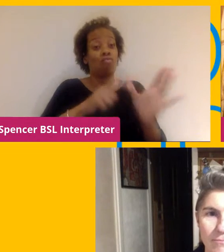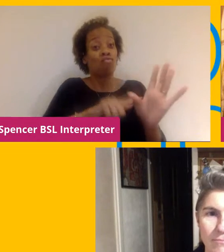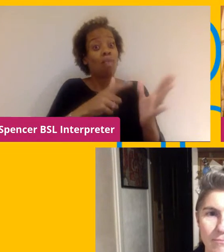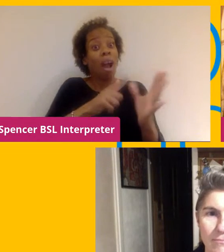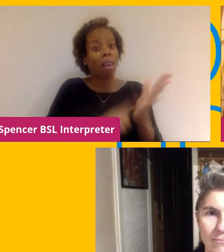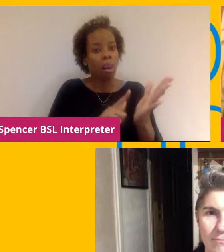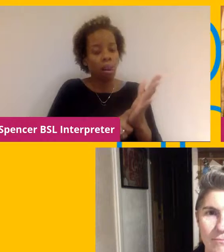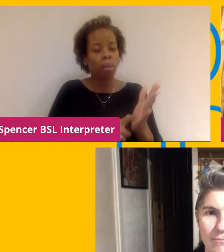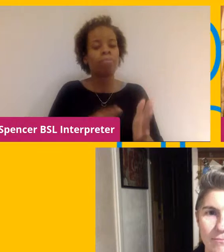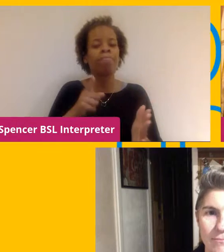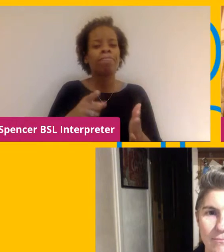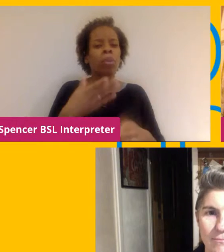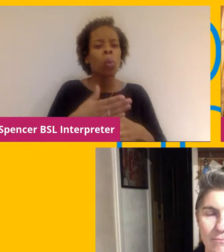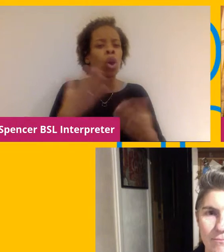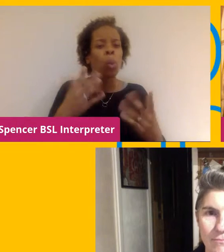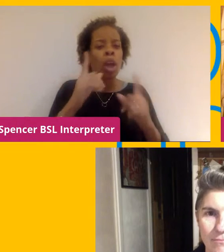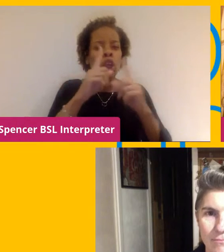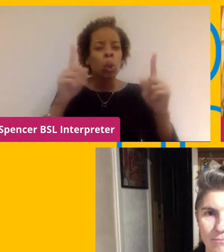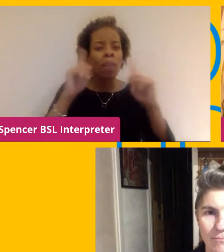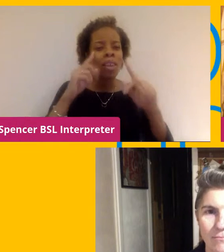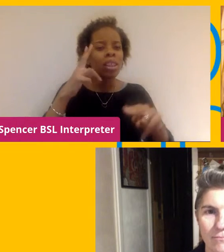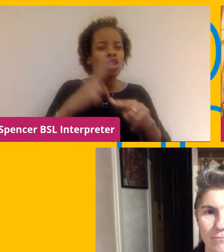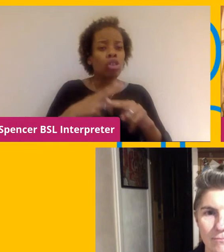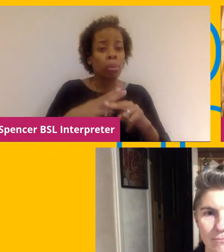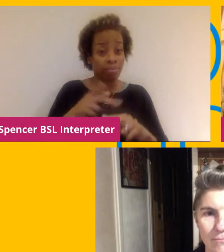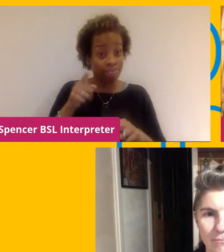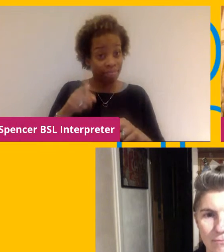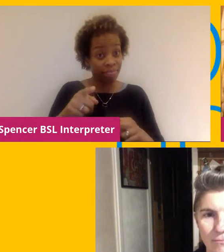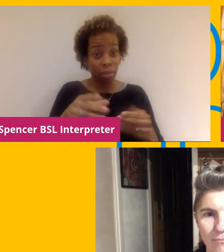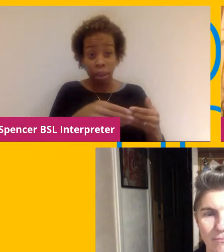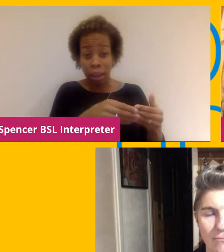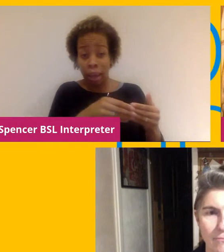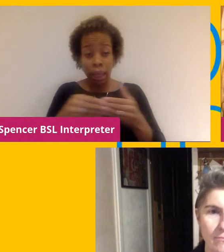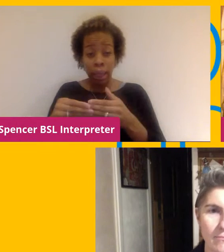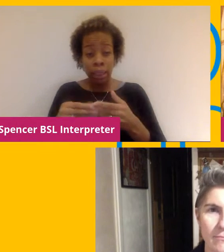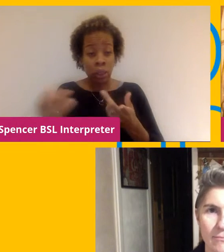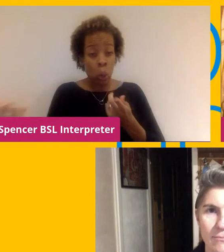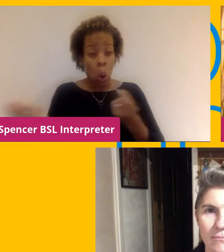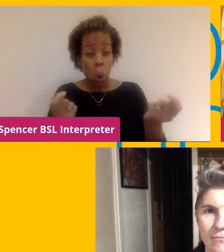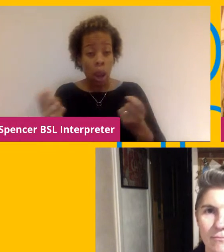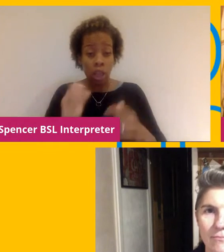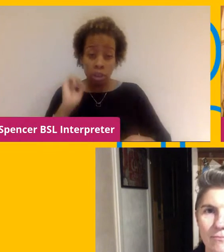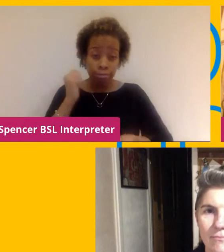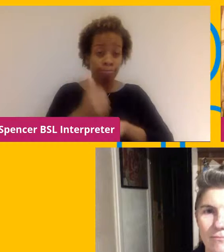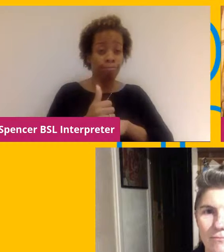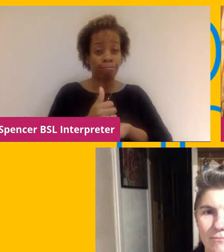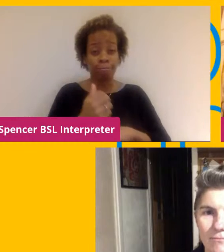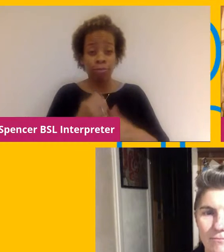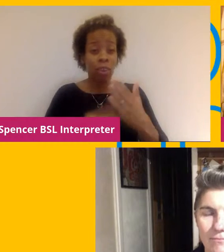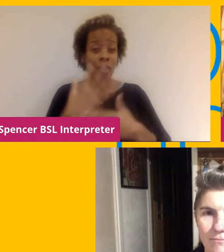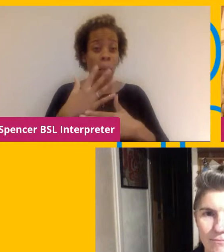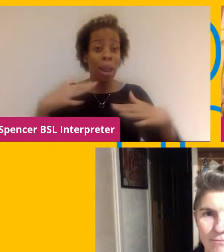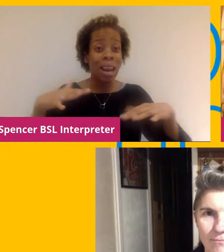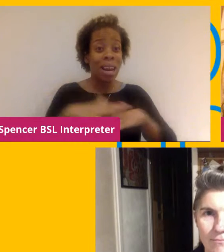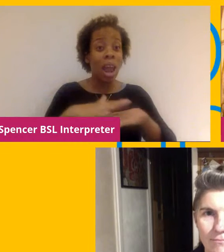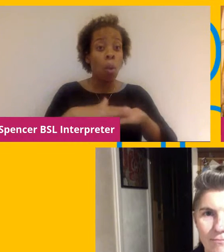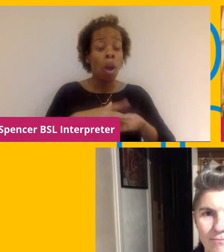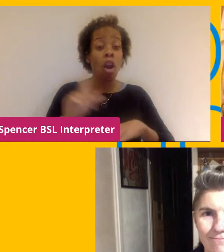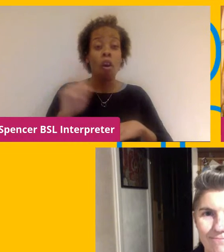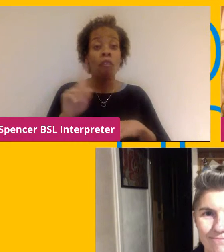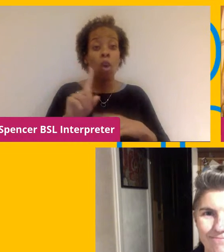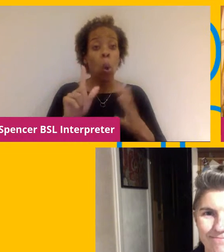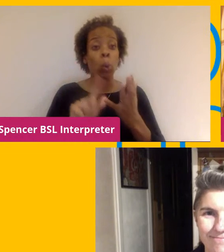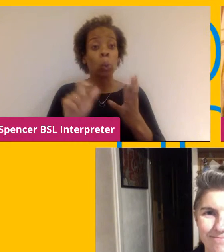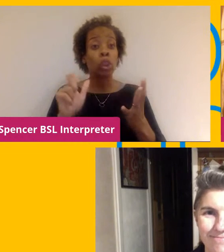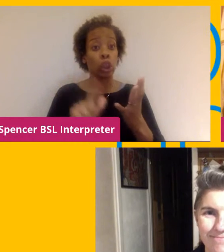who has been the lead organiser in setting up and developing a network of PSUCU members